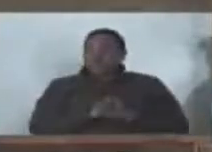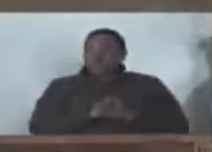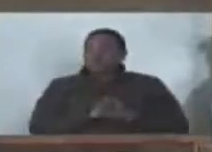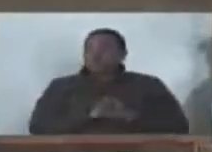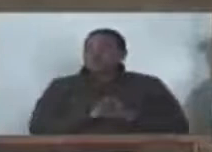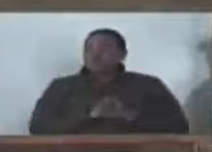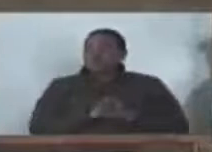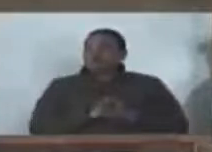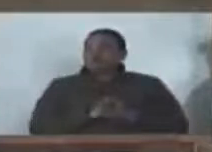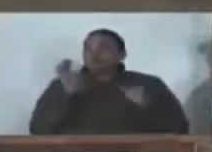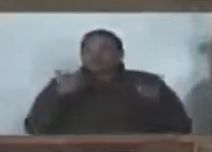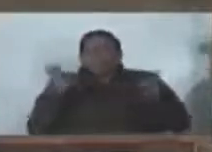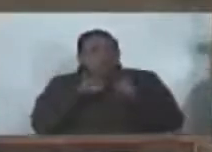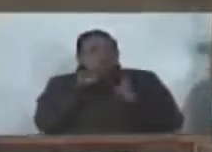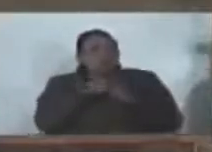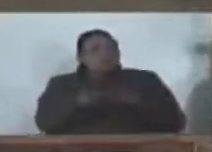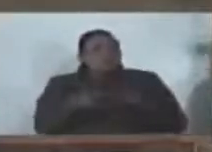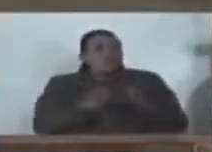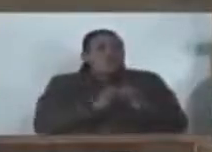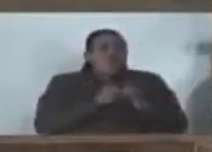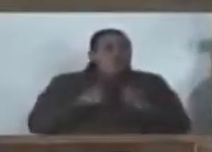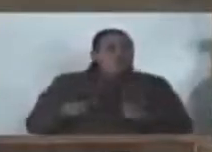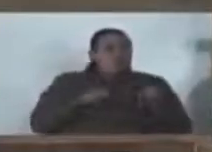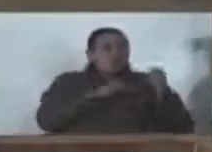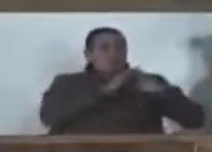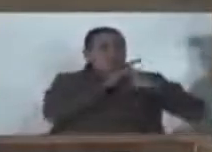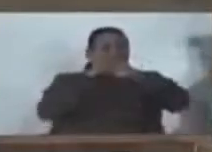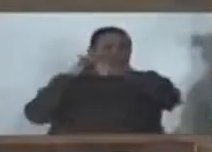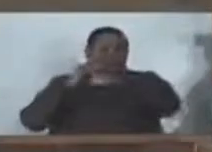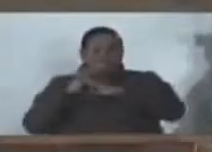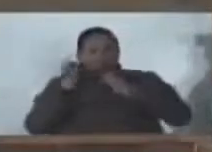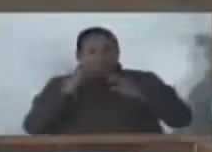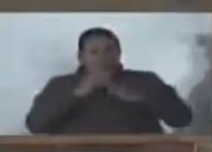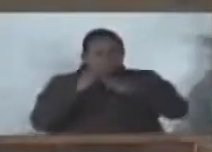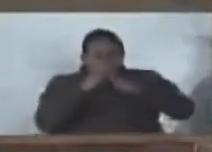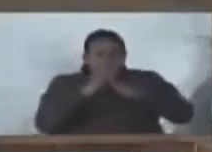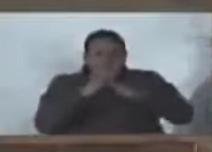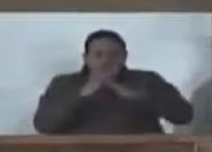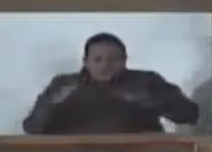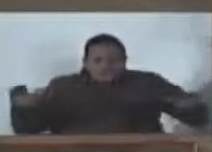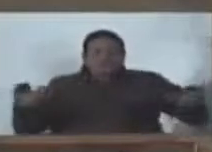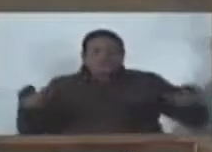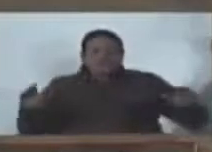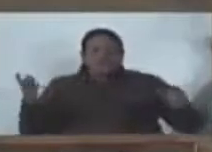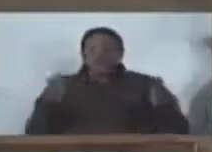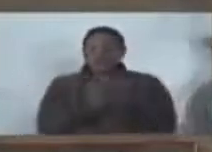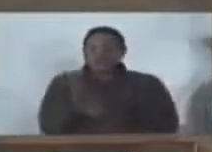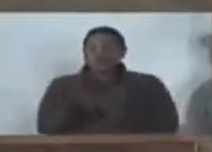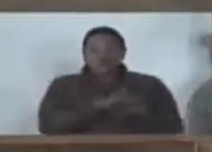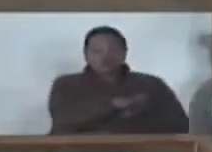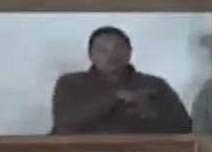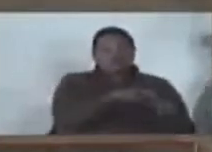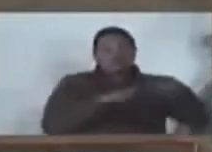Excellent. Critical to this is how we have removed the bureaucracy by the merger of the Child Development Agency and